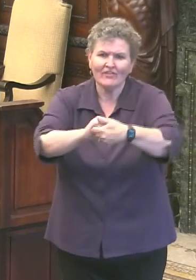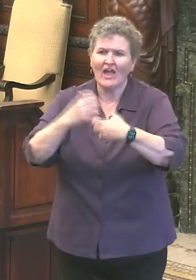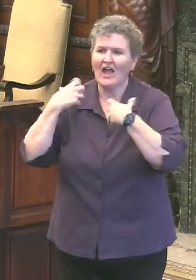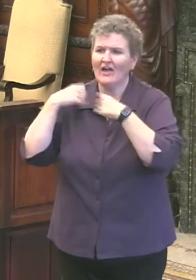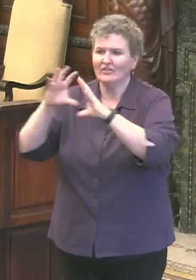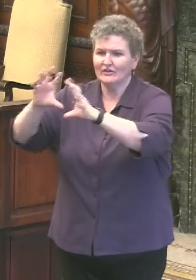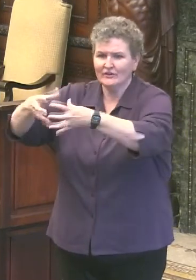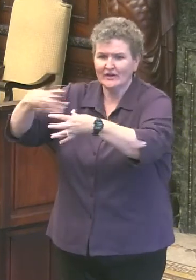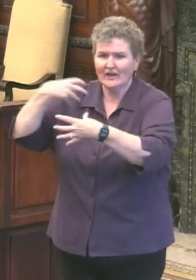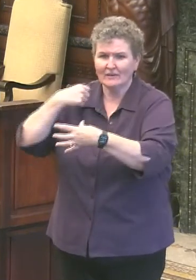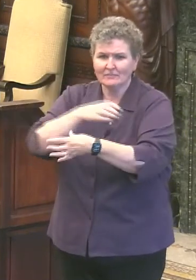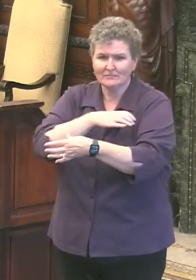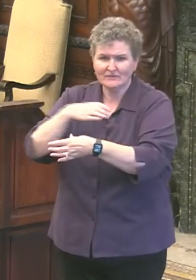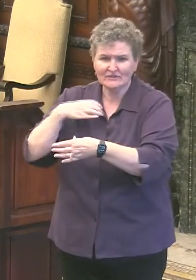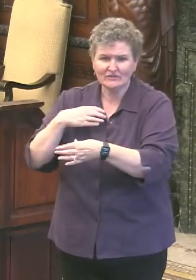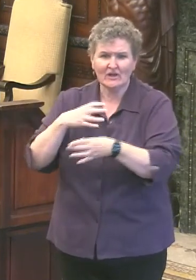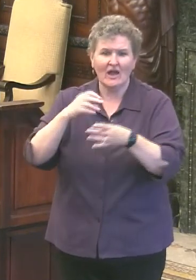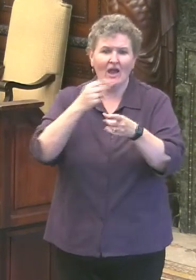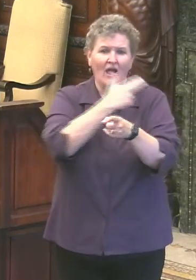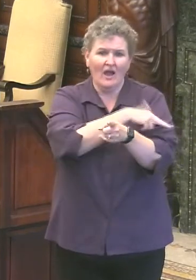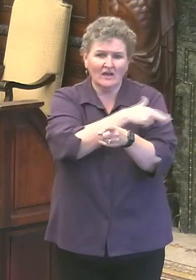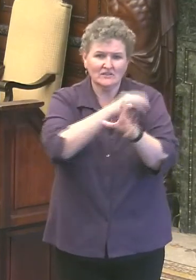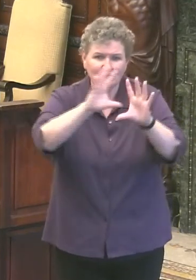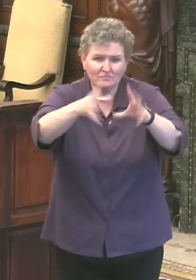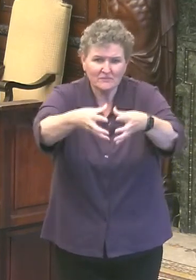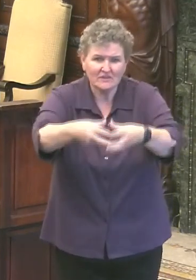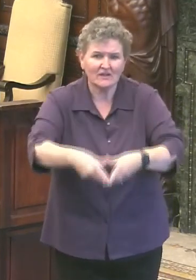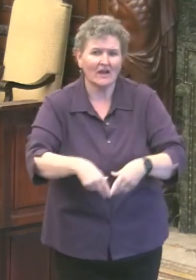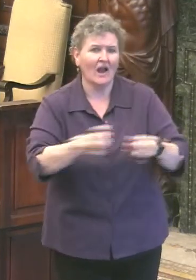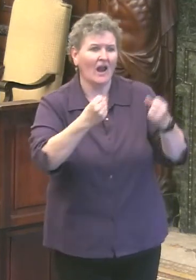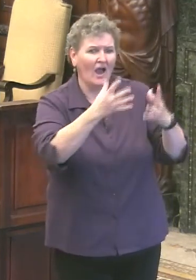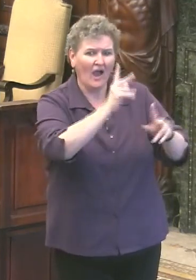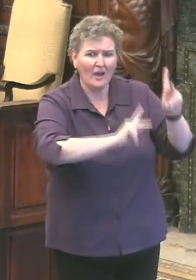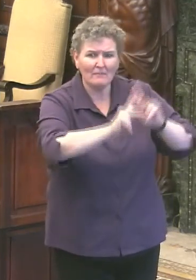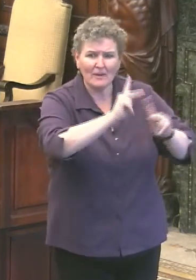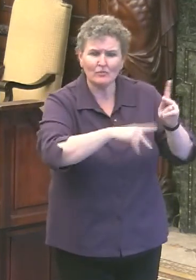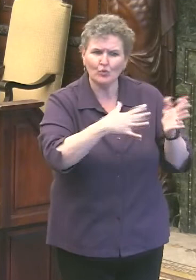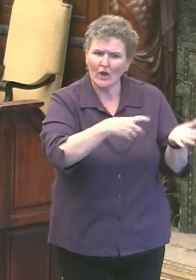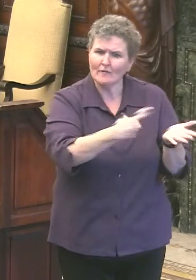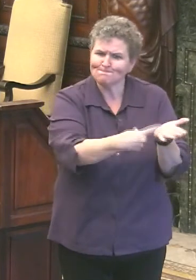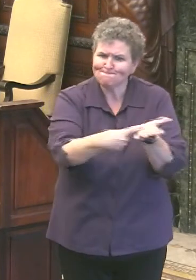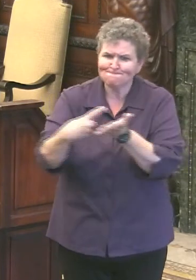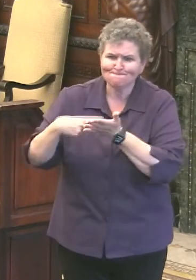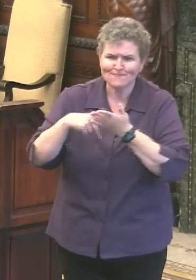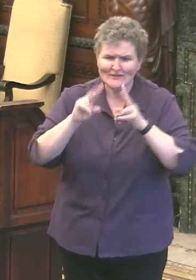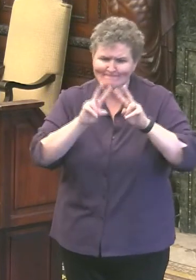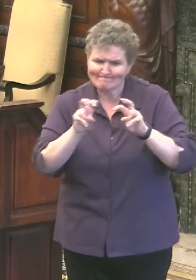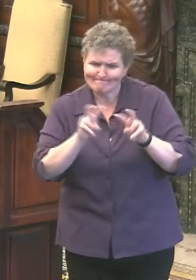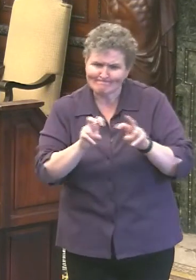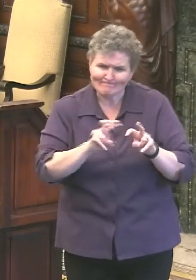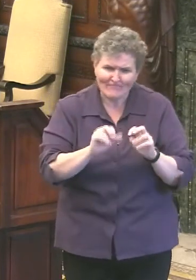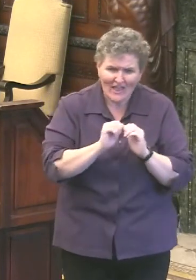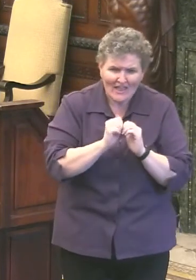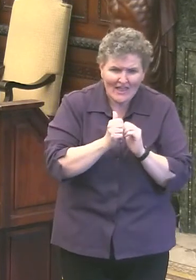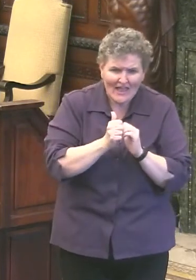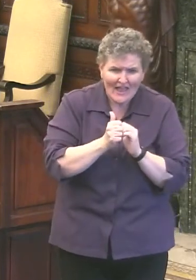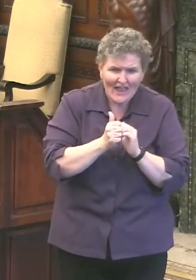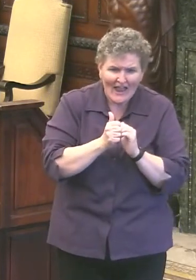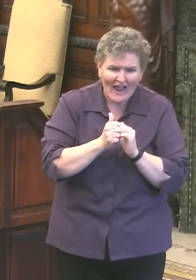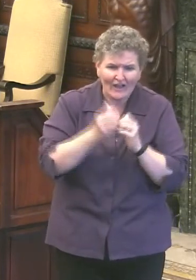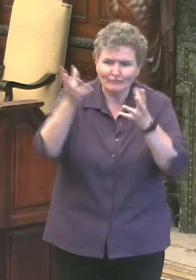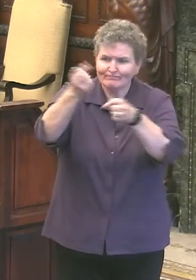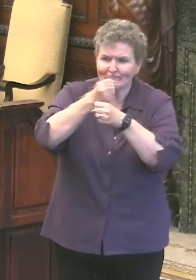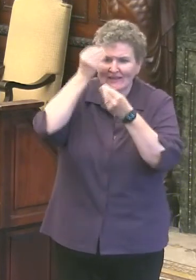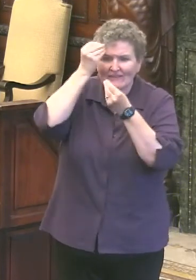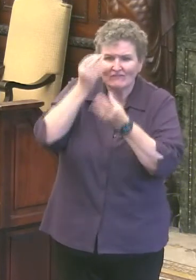Children's Hospital and others, and really thinking about how we can capture information about the